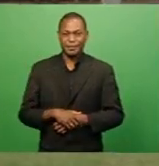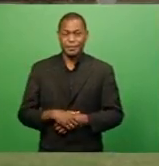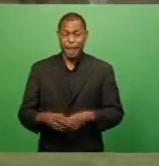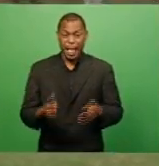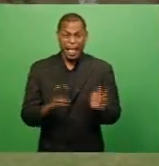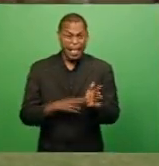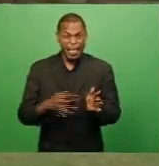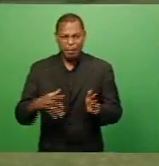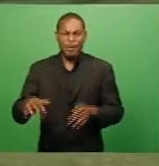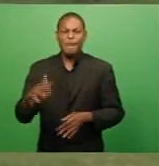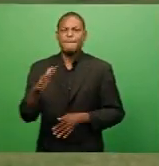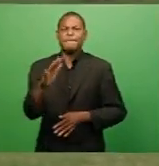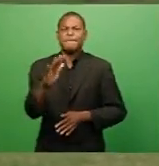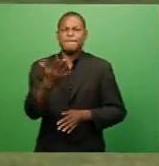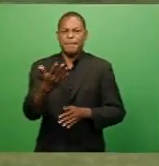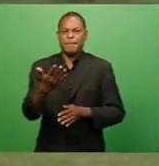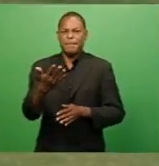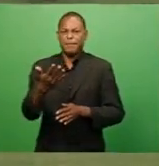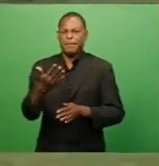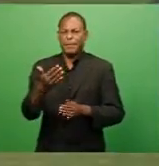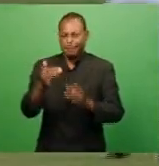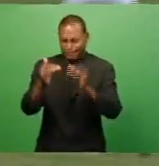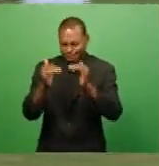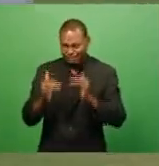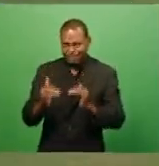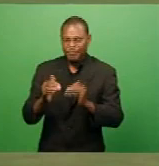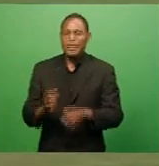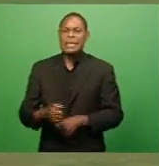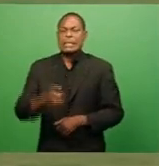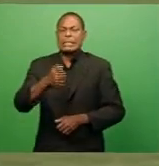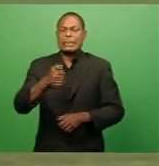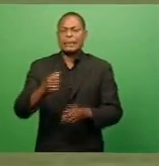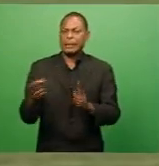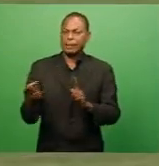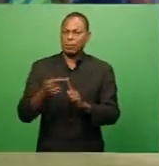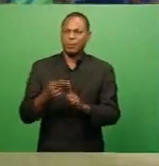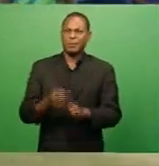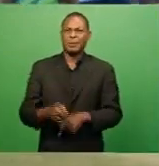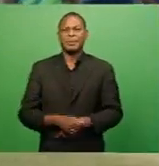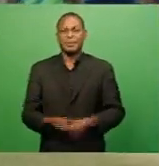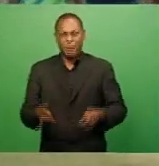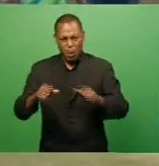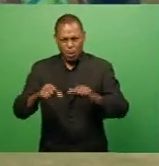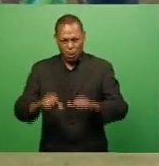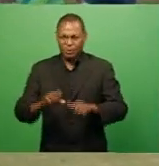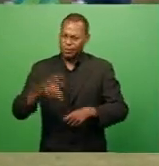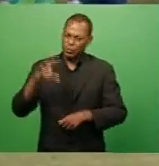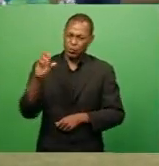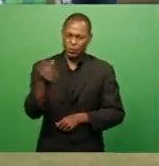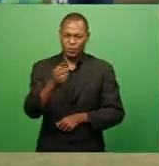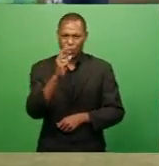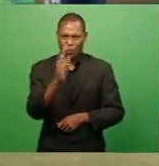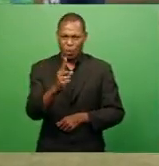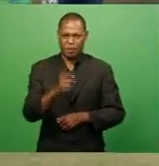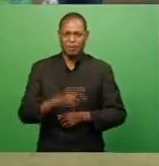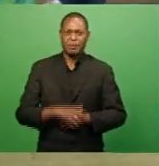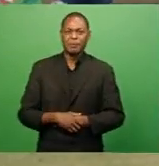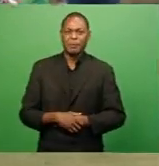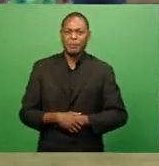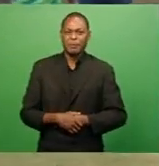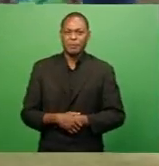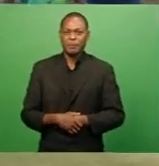5th place in the championship with 6 points. It secured 3 losses and a win at the end of week 1. Caroline